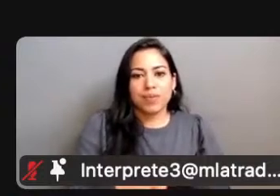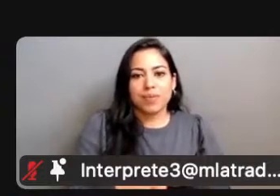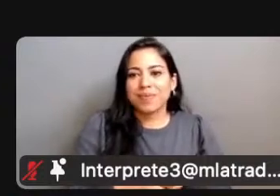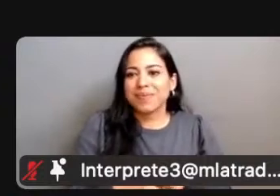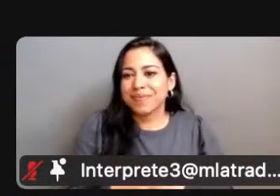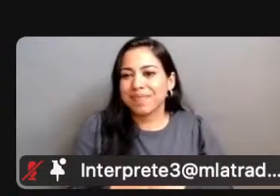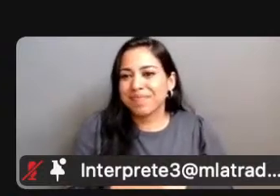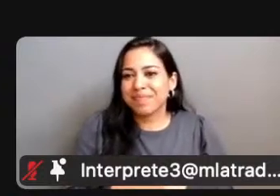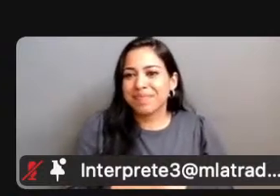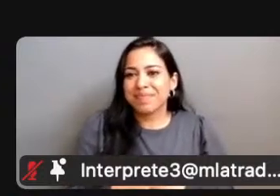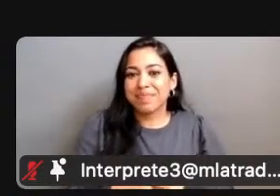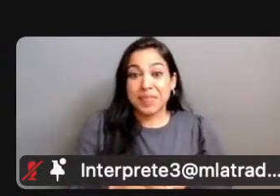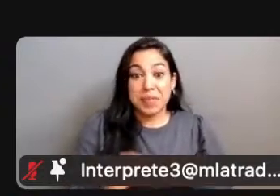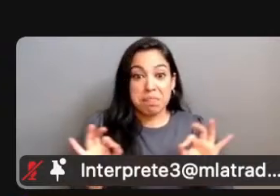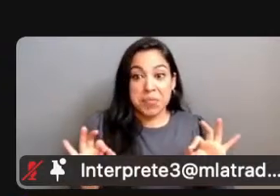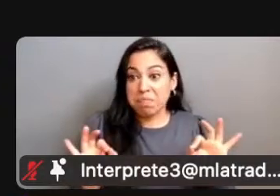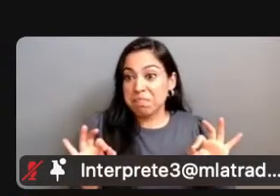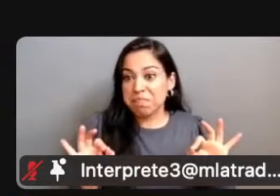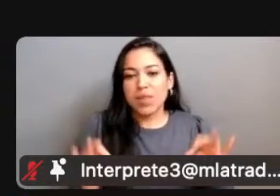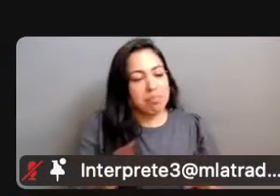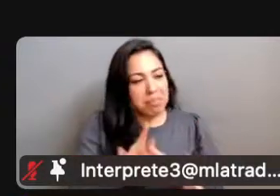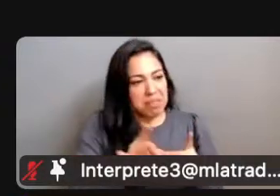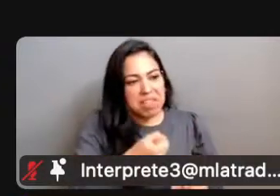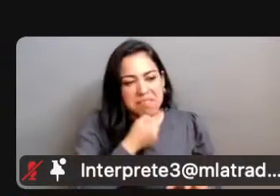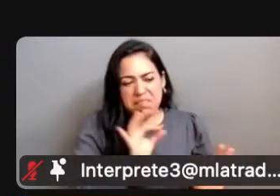Okay, can you hear me now? Please go on.